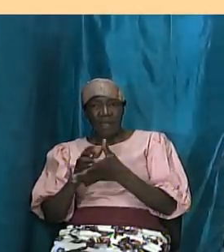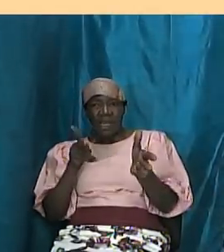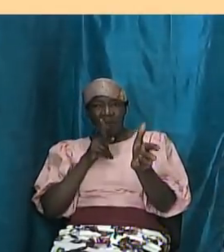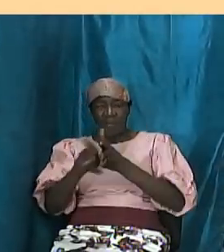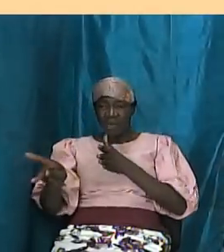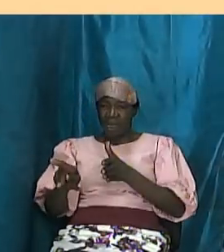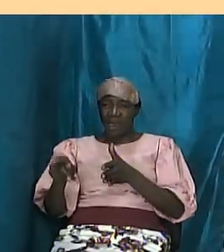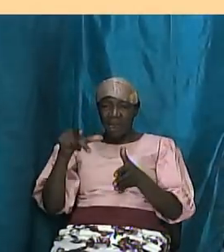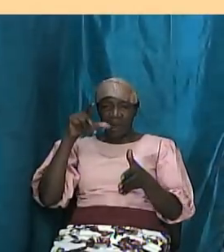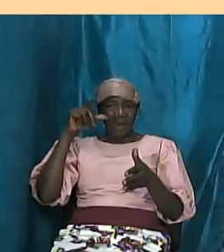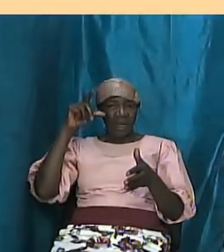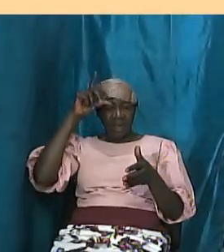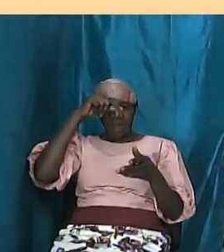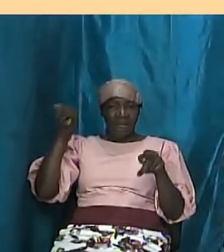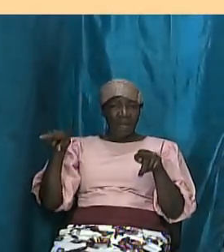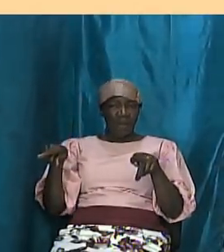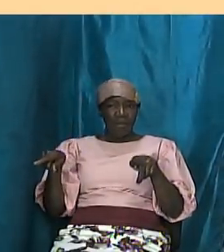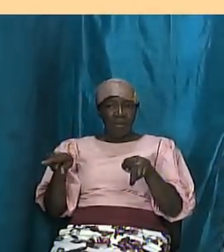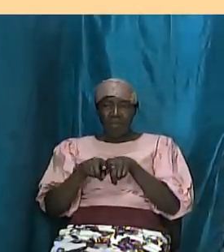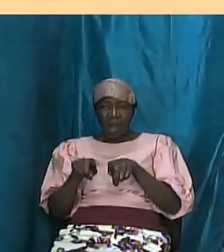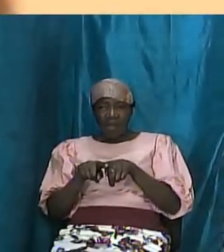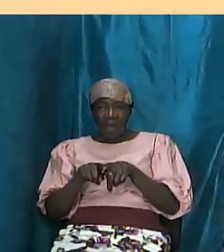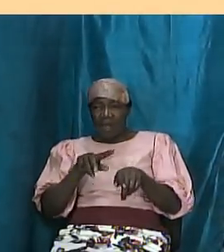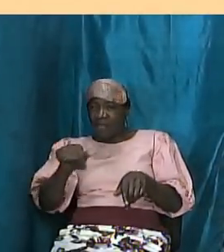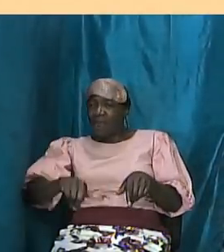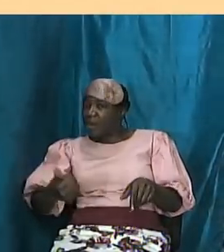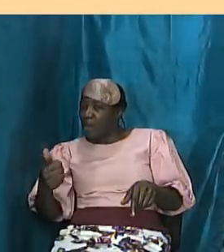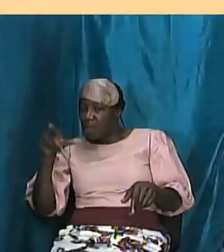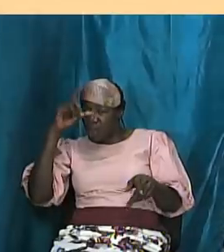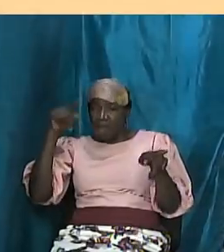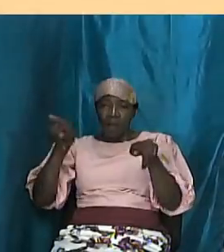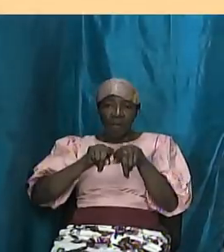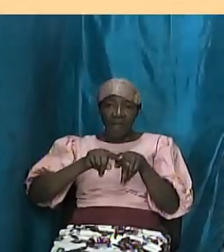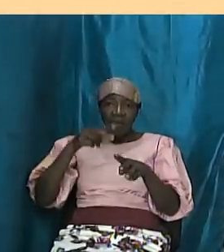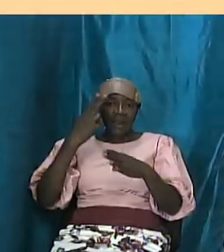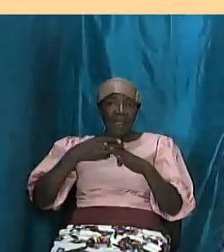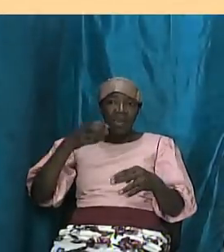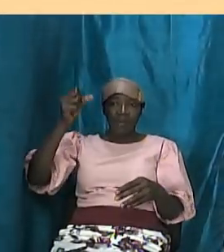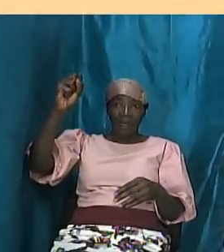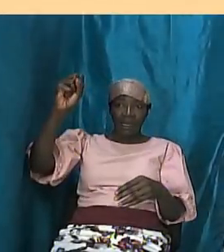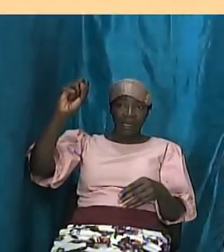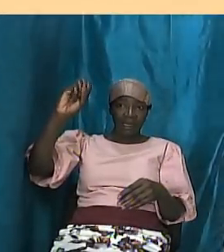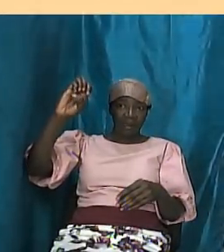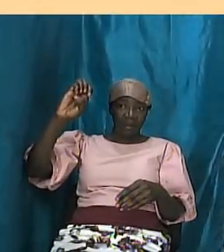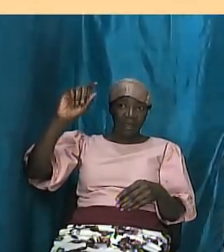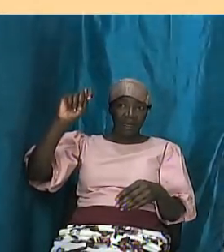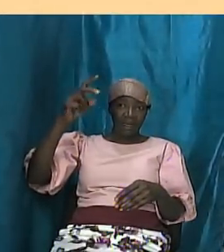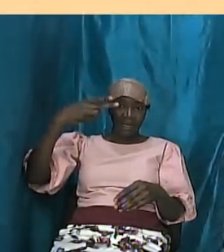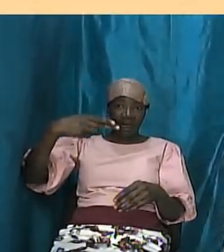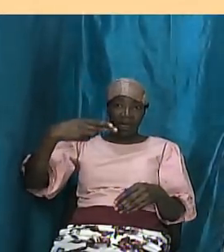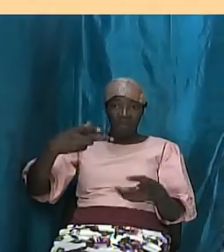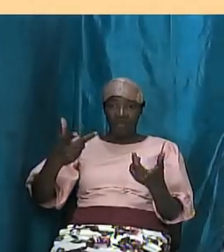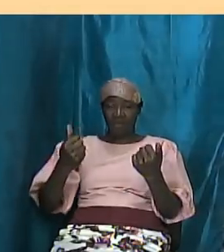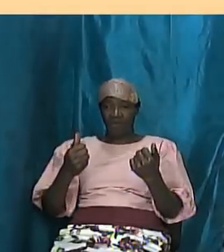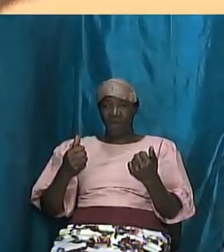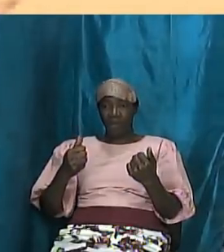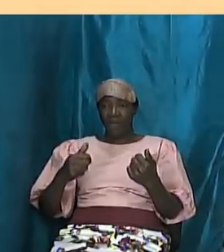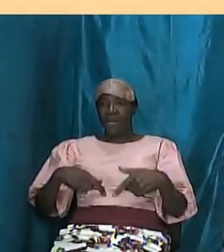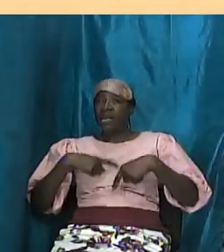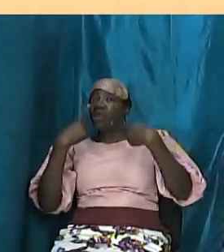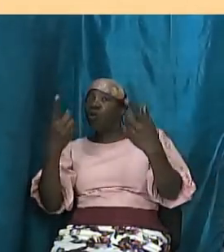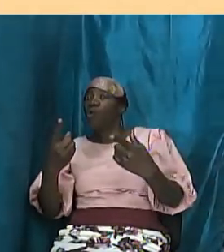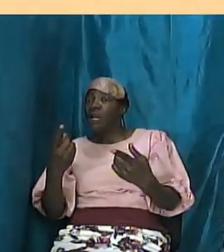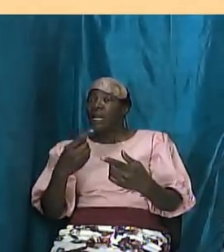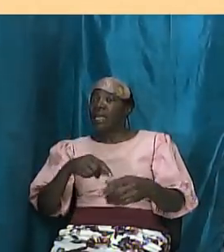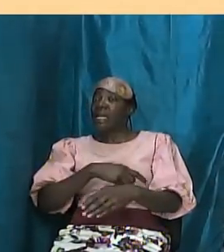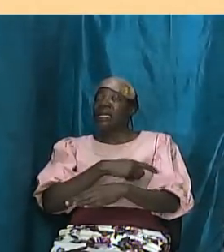Seth came later down the line, so it was now Cain and Seth. Cain left and went to the land of Nod. How did he find a